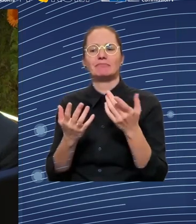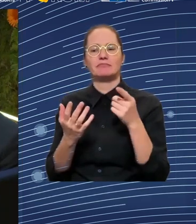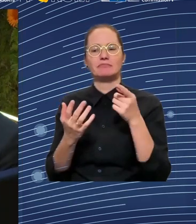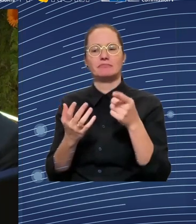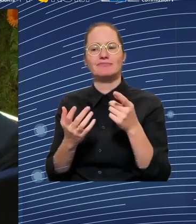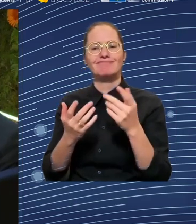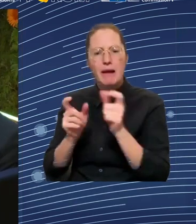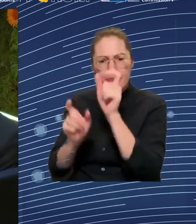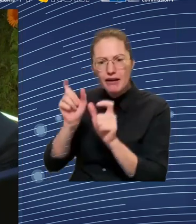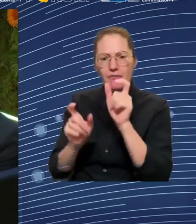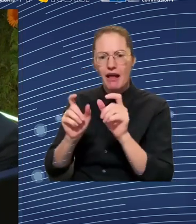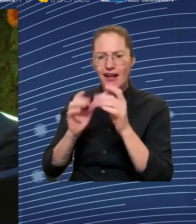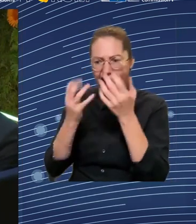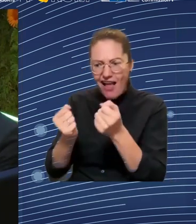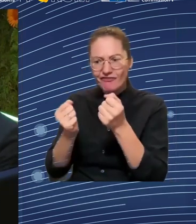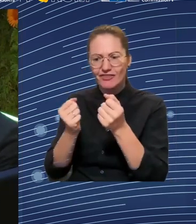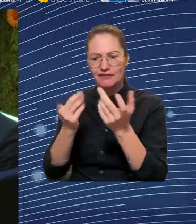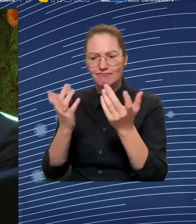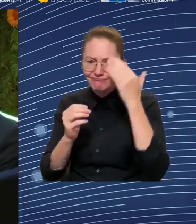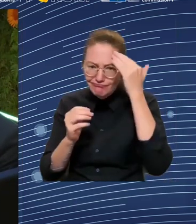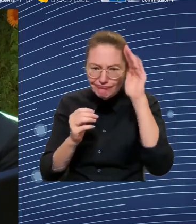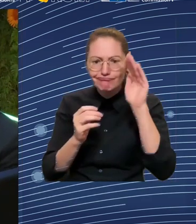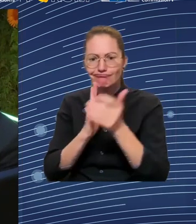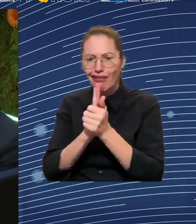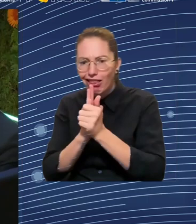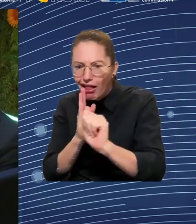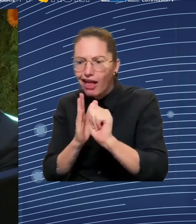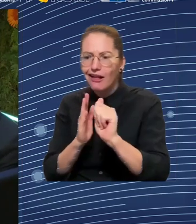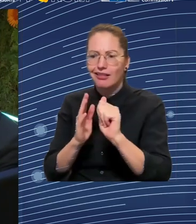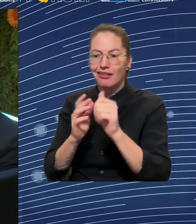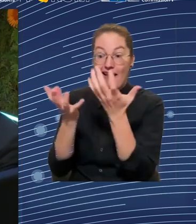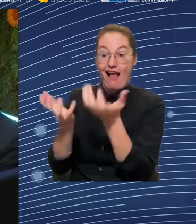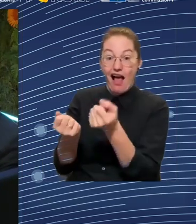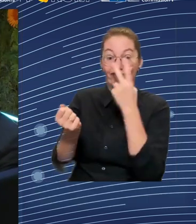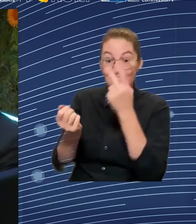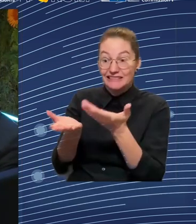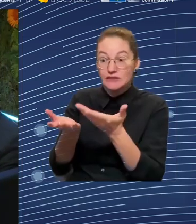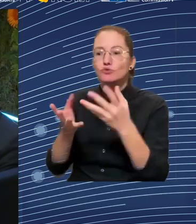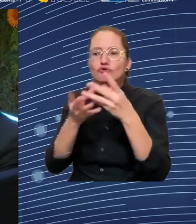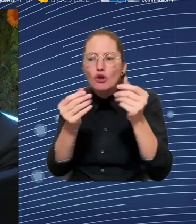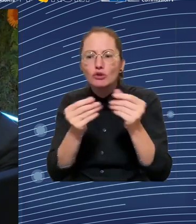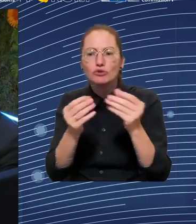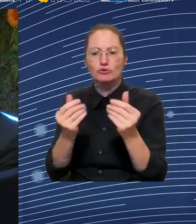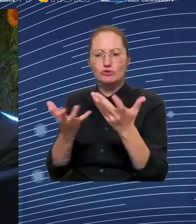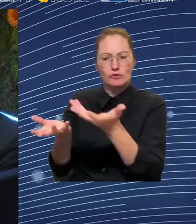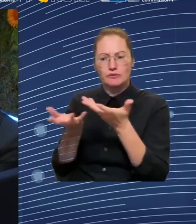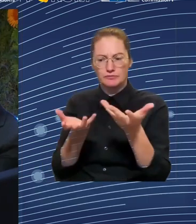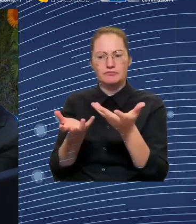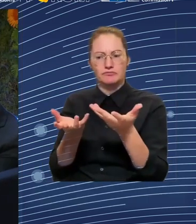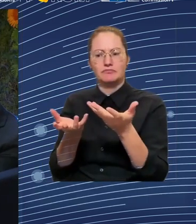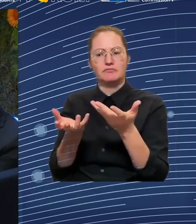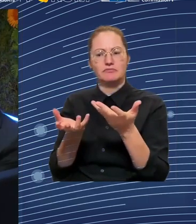have already picked on the issue of gender segregation, and it is part of